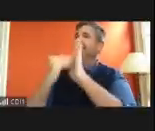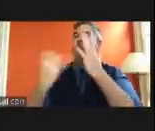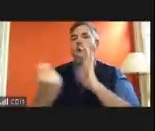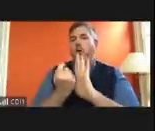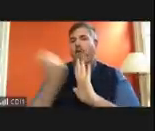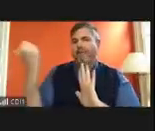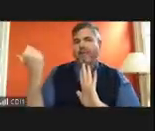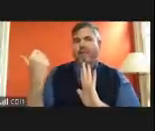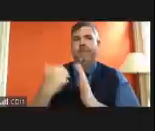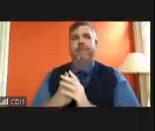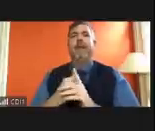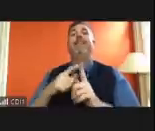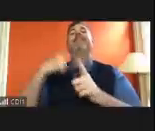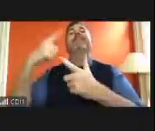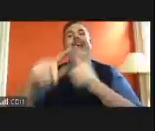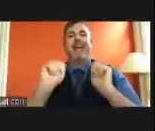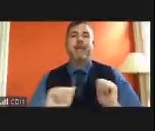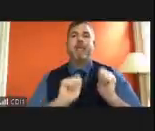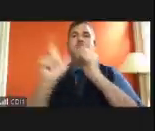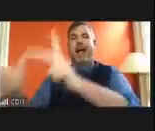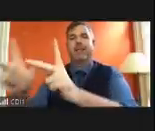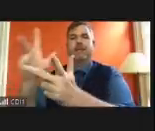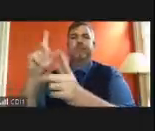to schools. Next slide, please.